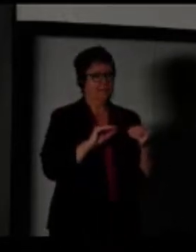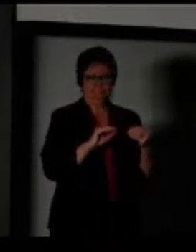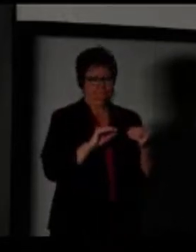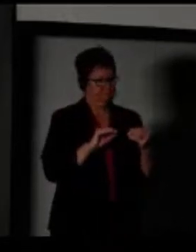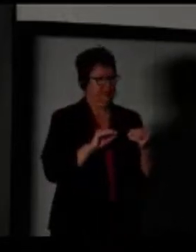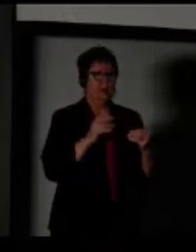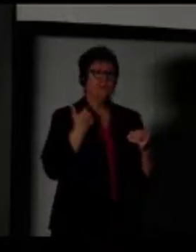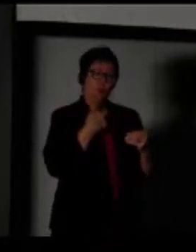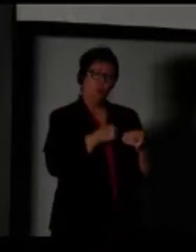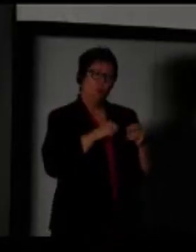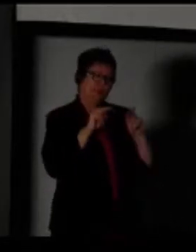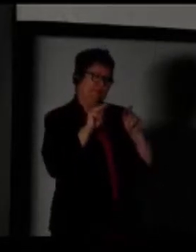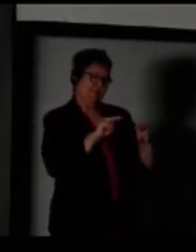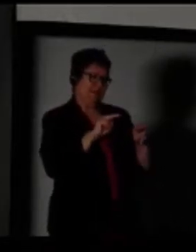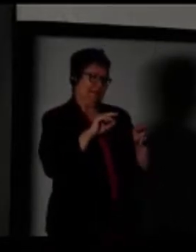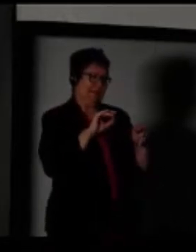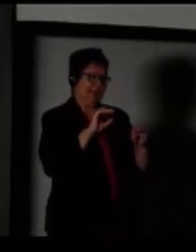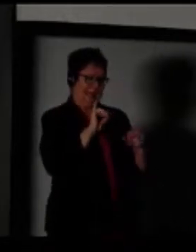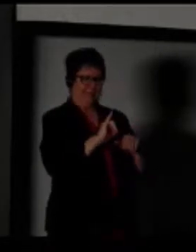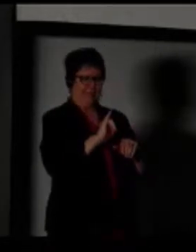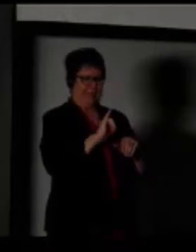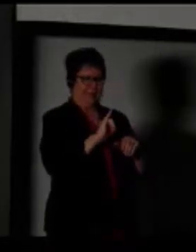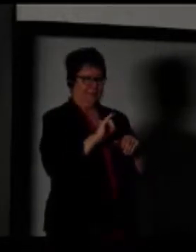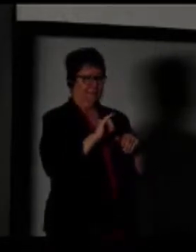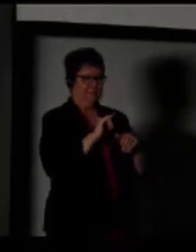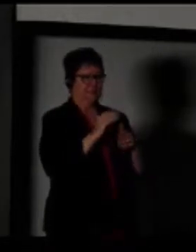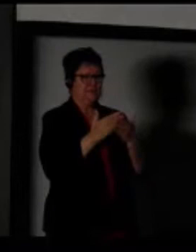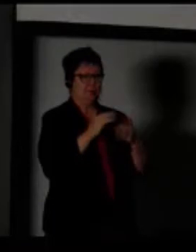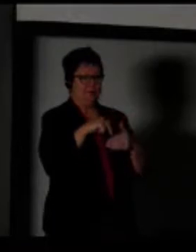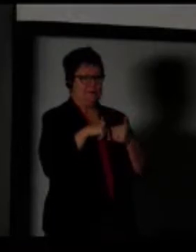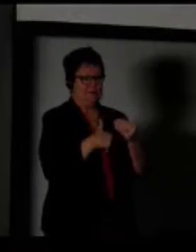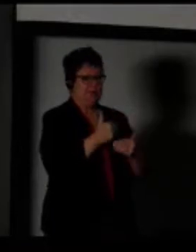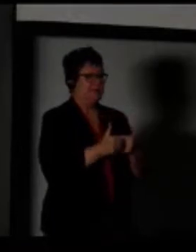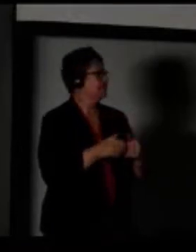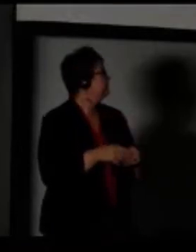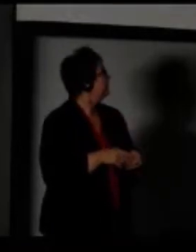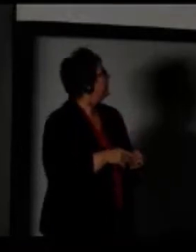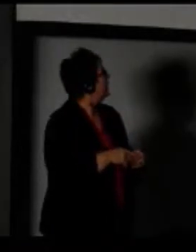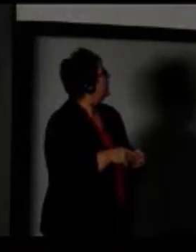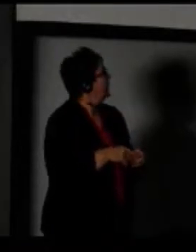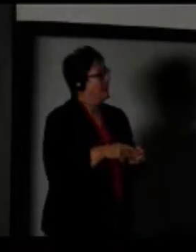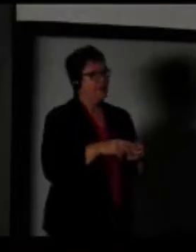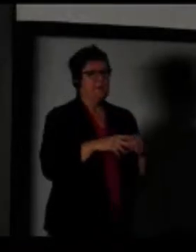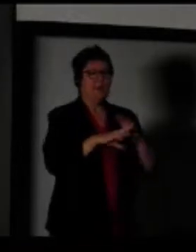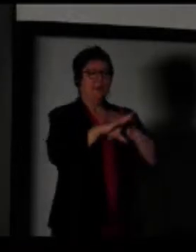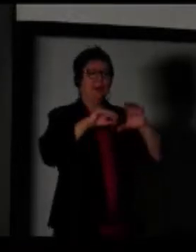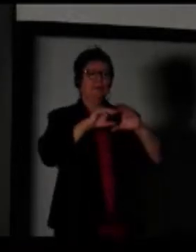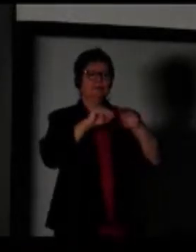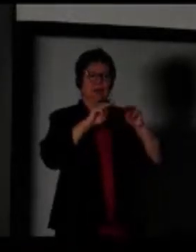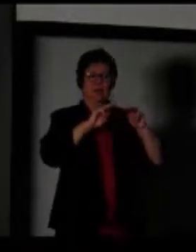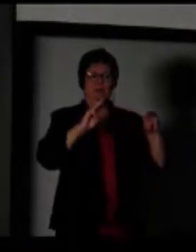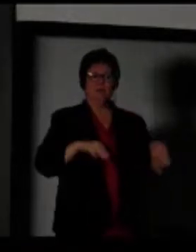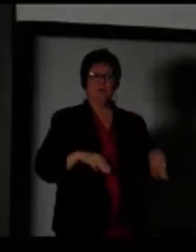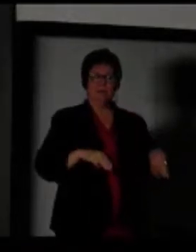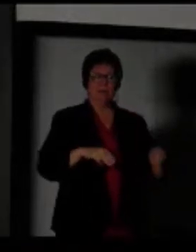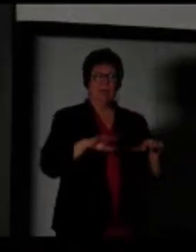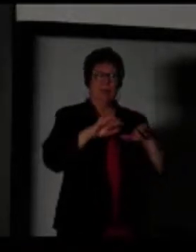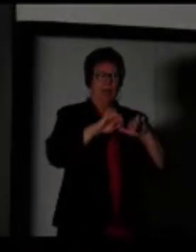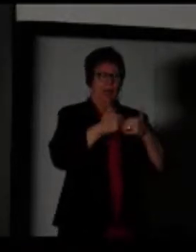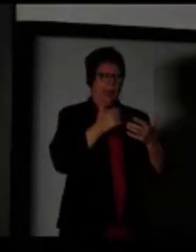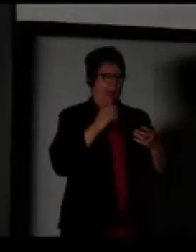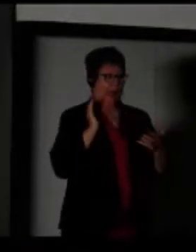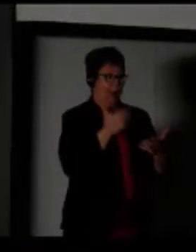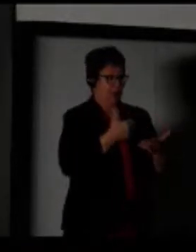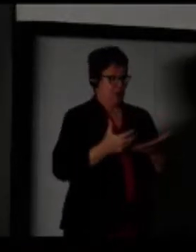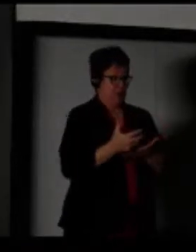things that we've looked at in this process. And then looking at beyond the walls, how are we going to take our collection once